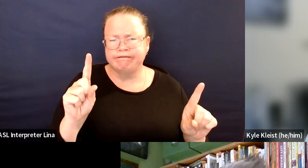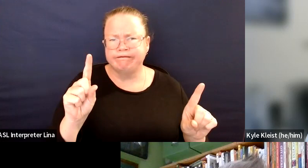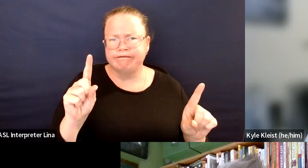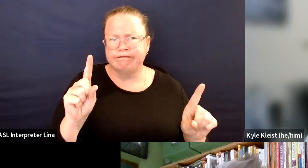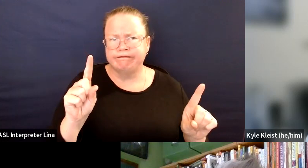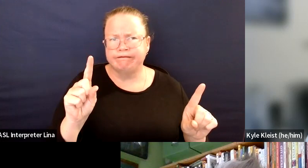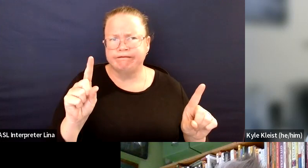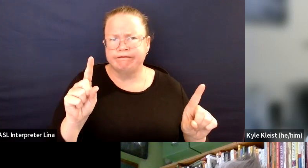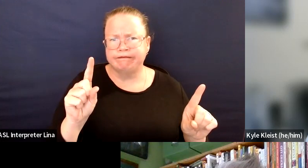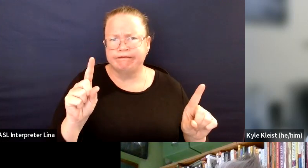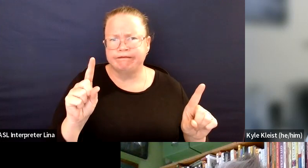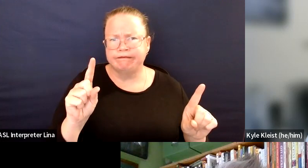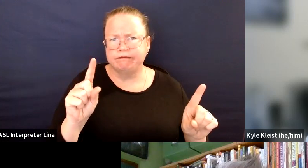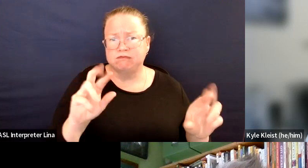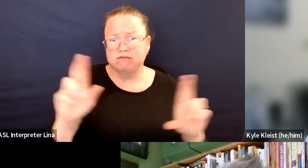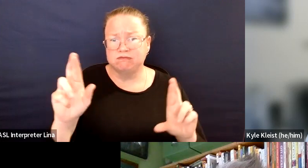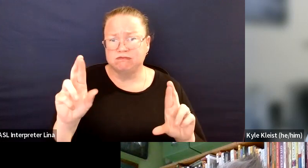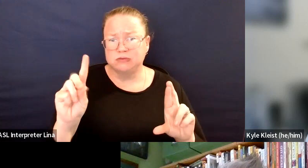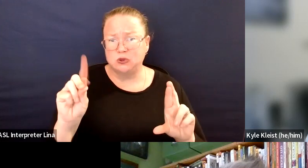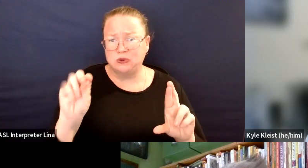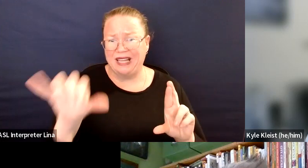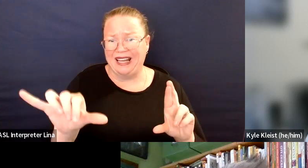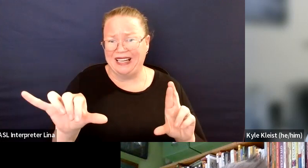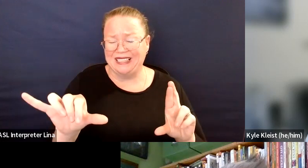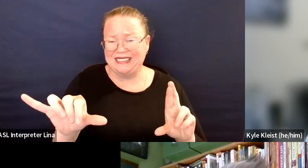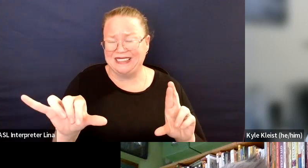all ready to do that.